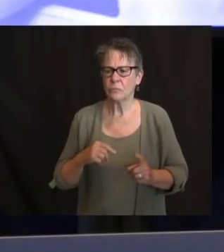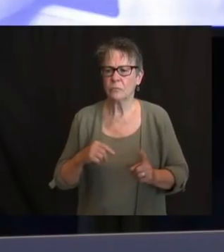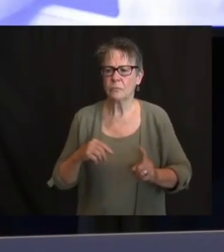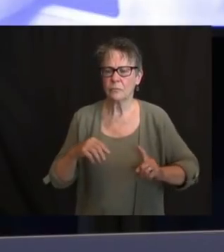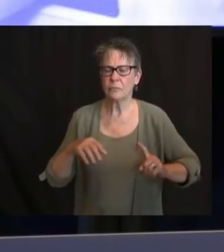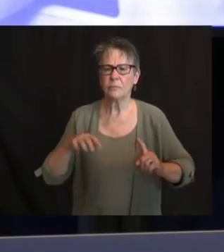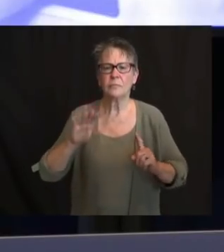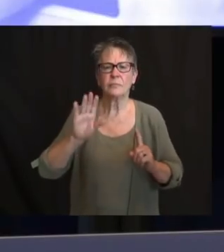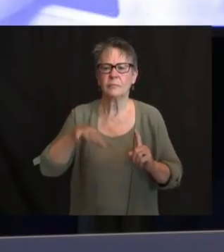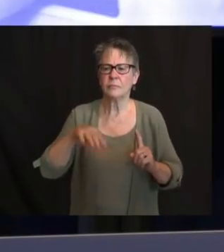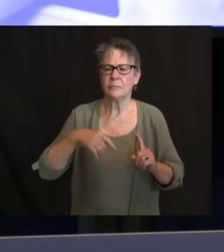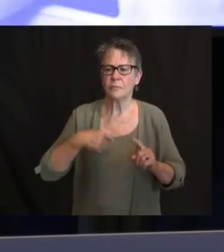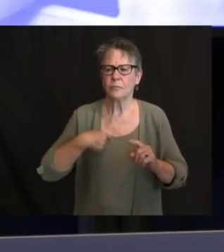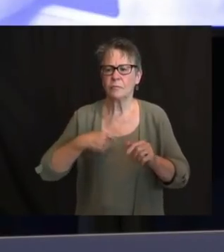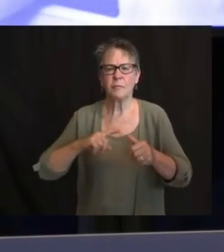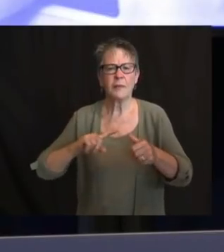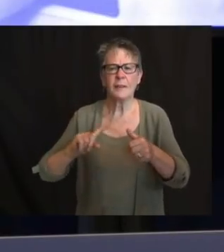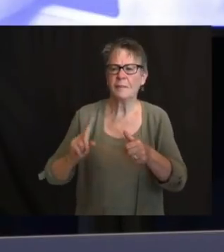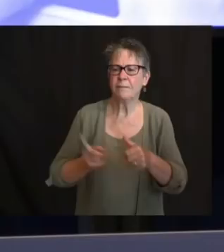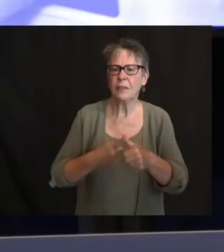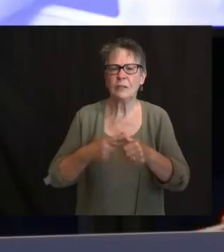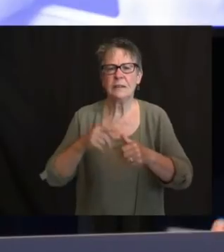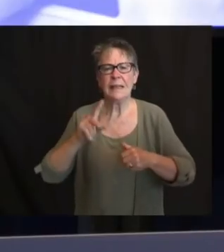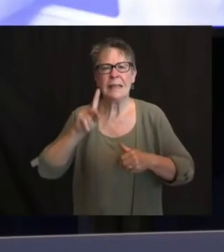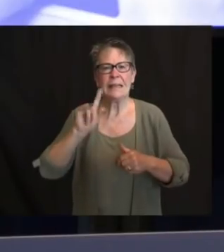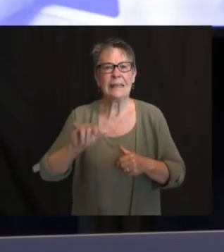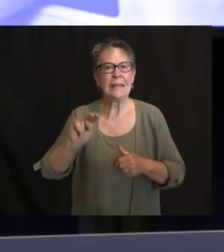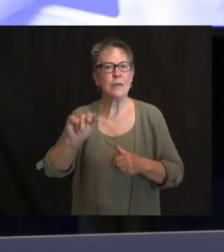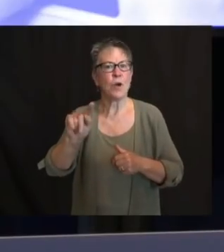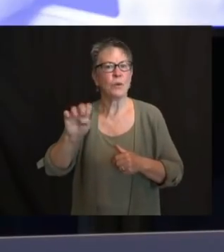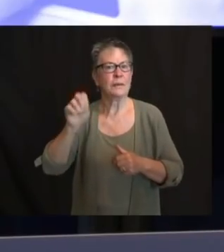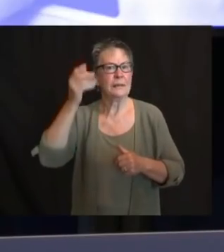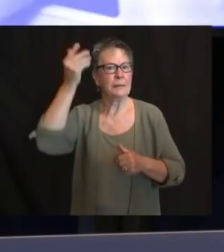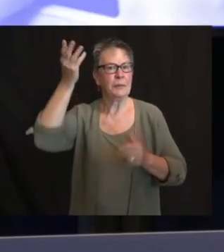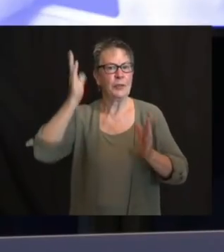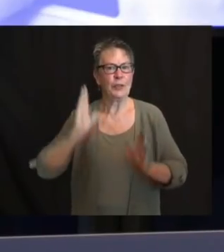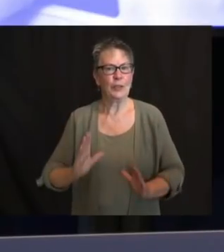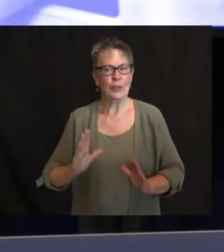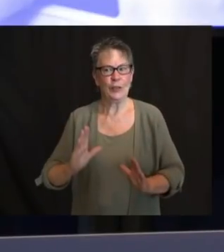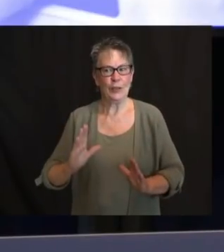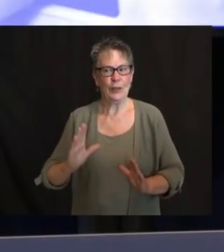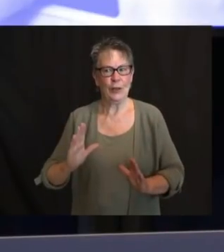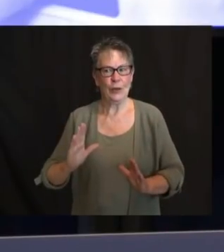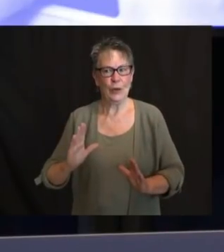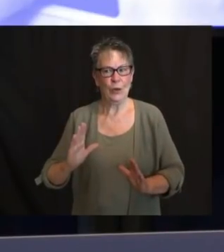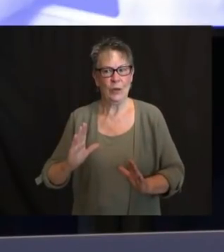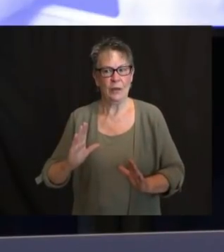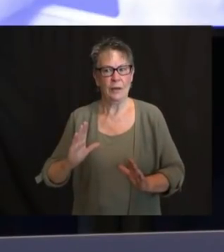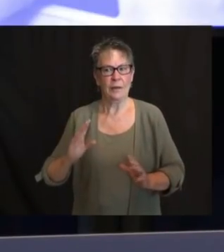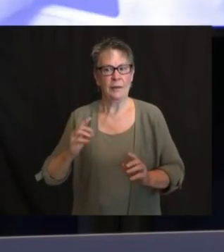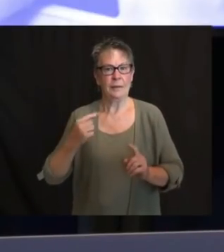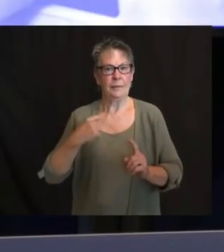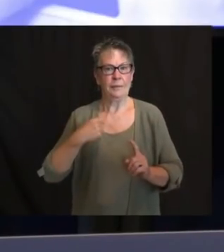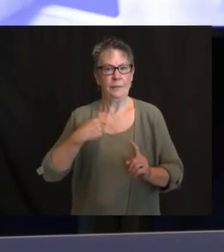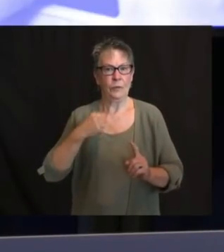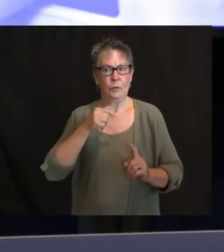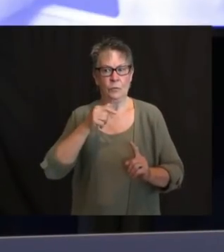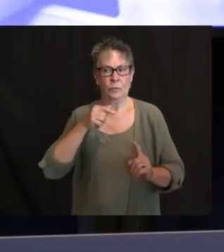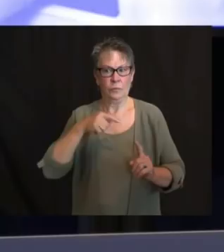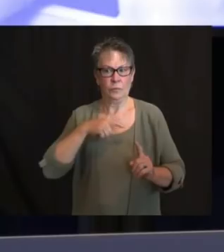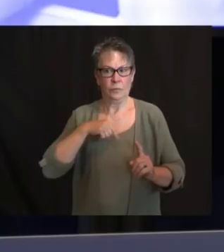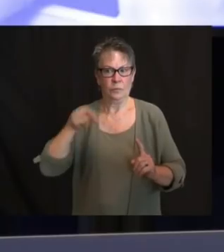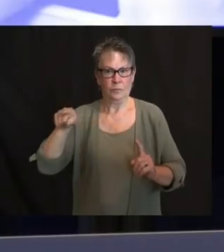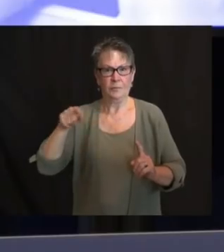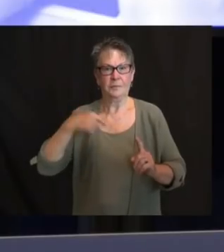Vocational and Technical School, particularly a program geared towards young men and women interested in law enforcement. Another source